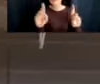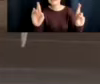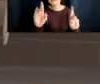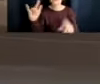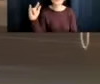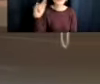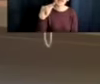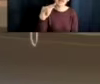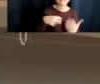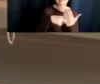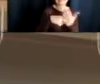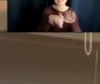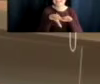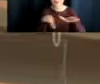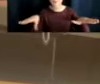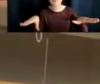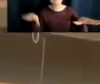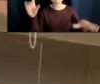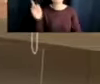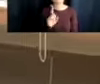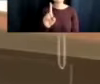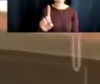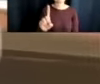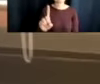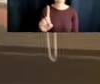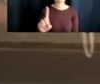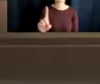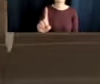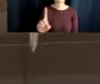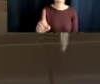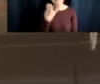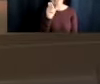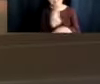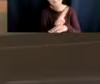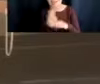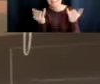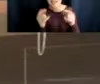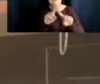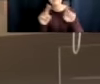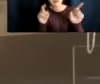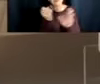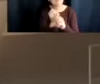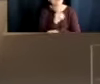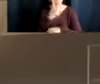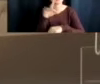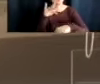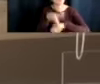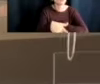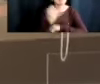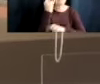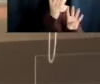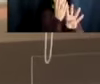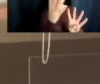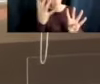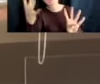ticket counter. It's not busy at the moment, but you always want to make sure you get here early because if there's a line, you've got to make sure you're through